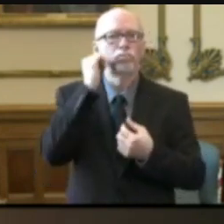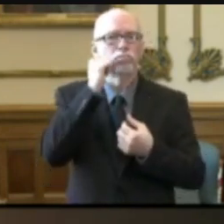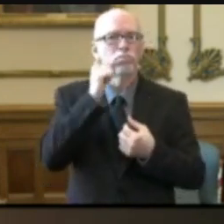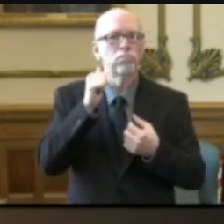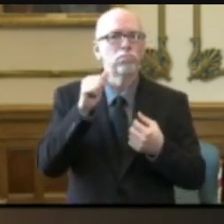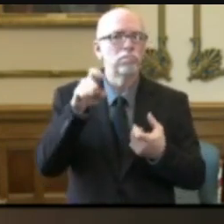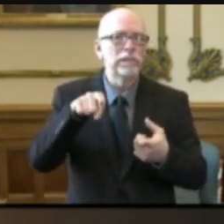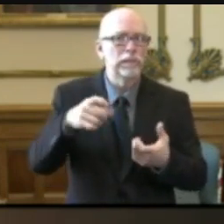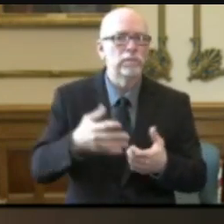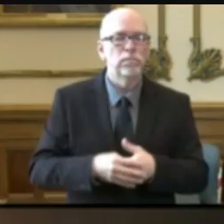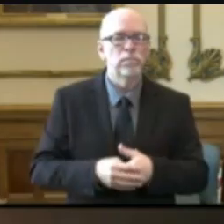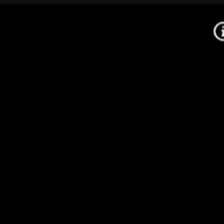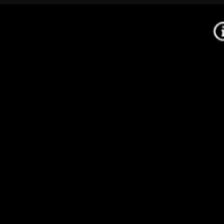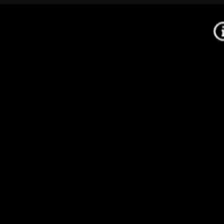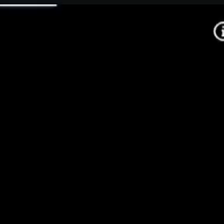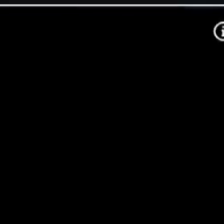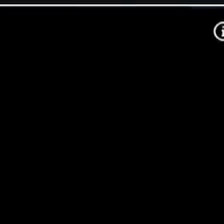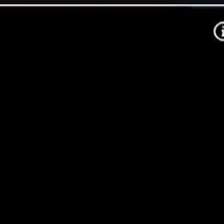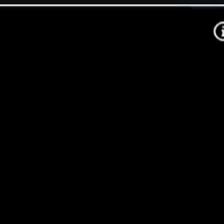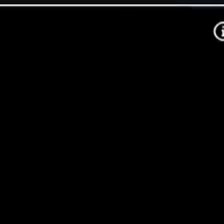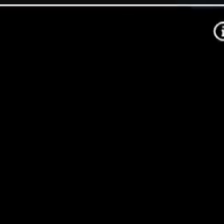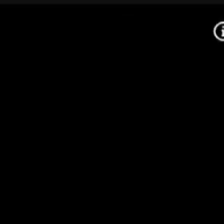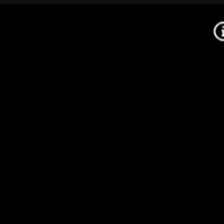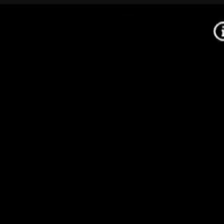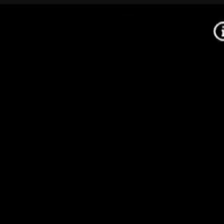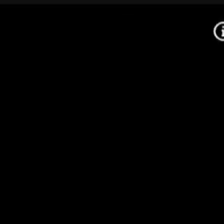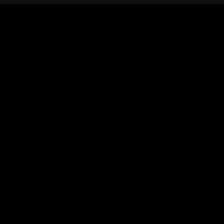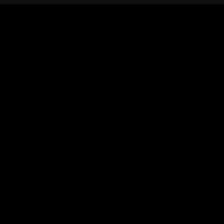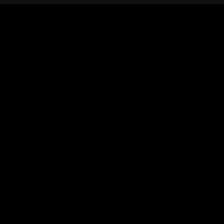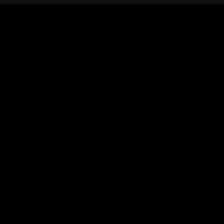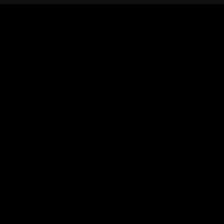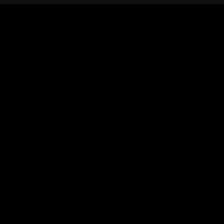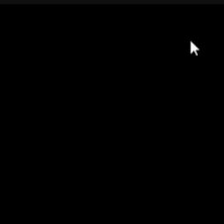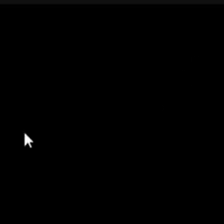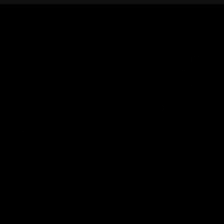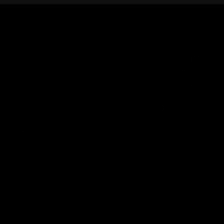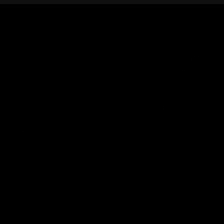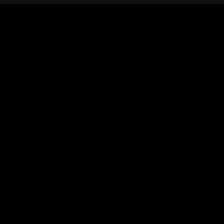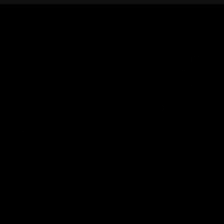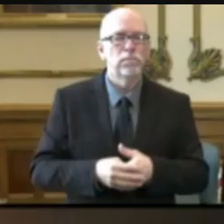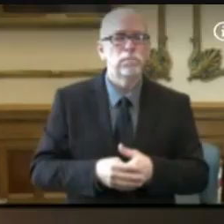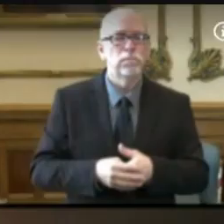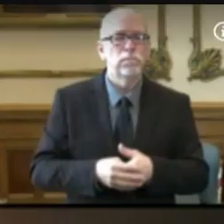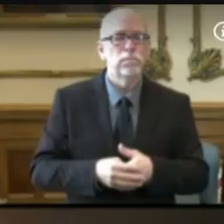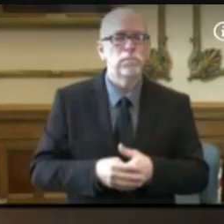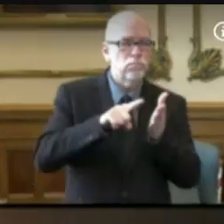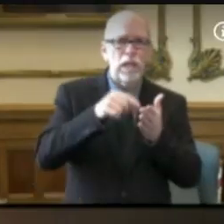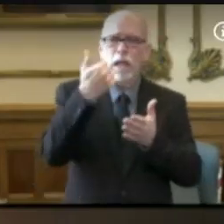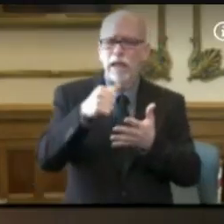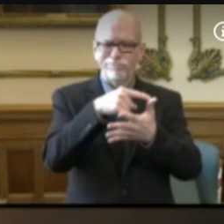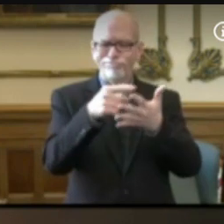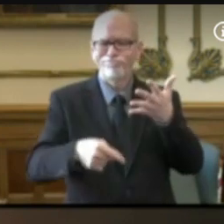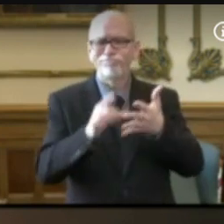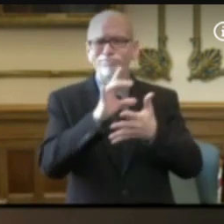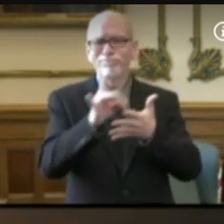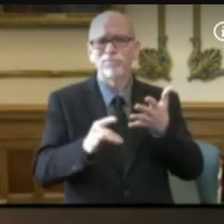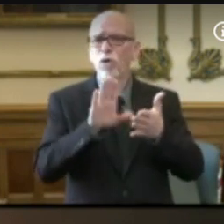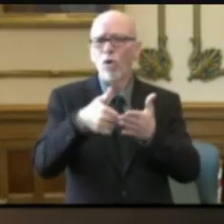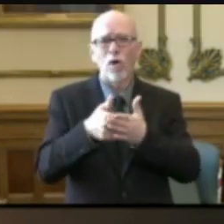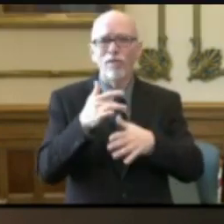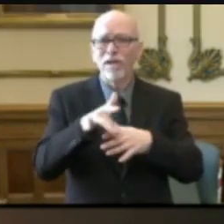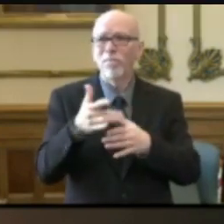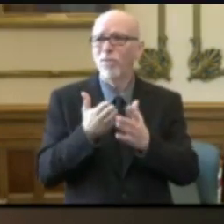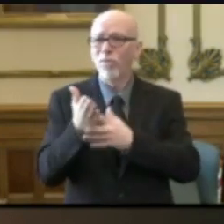basis. You have to choose them available through